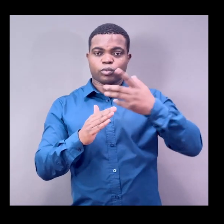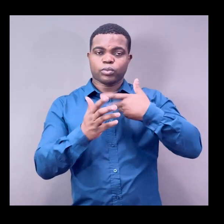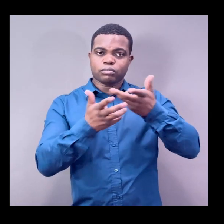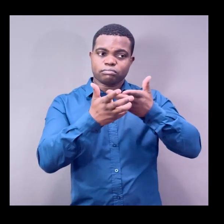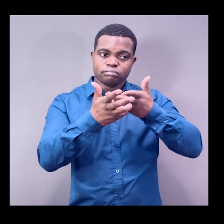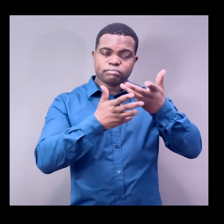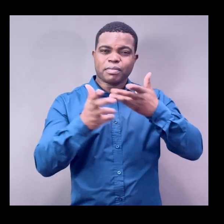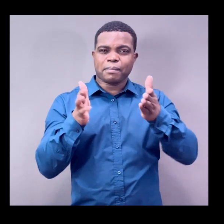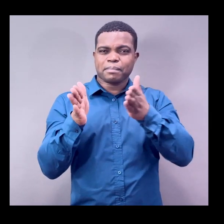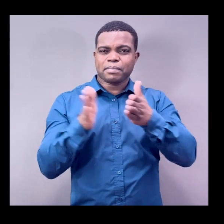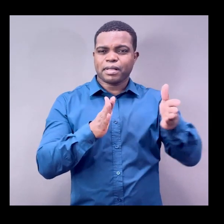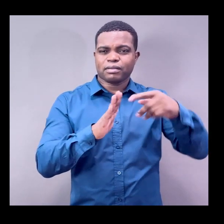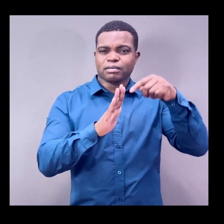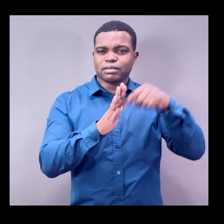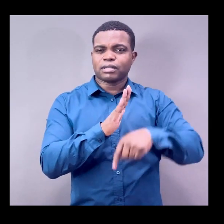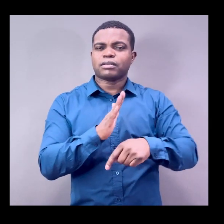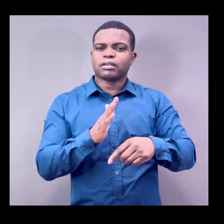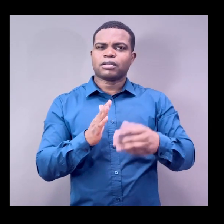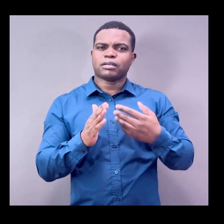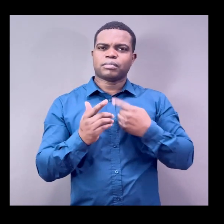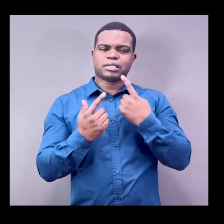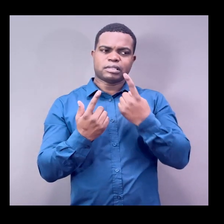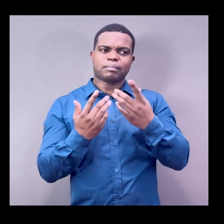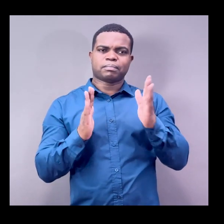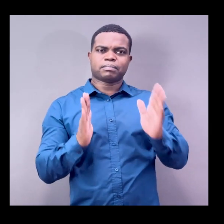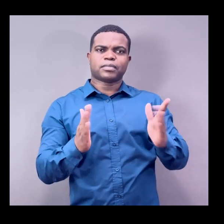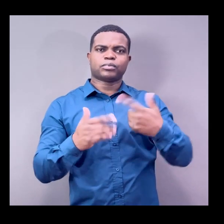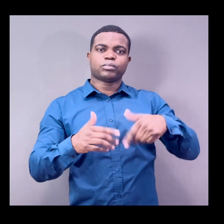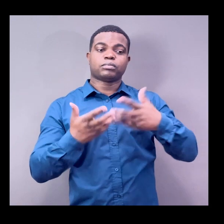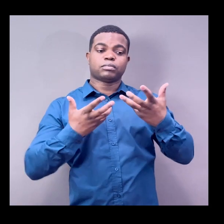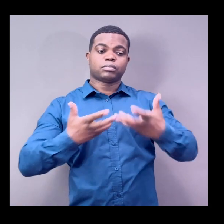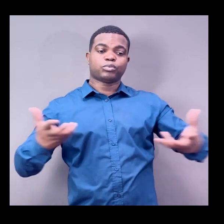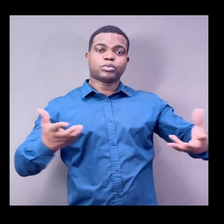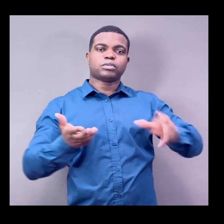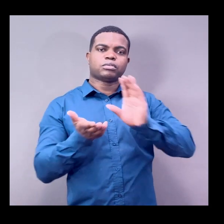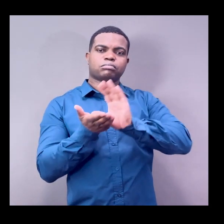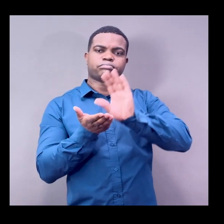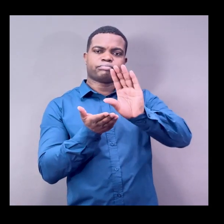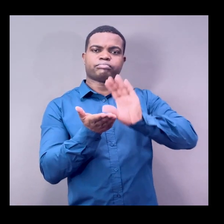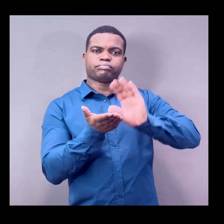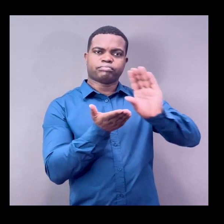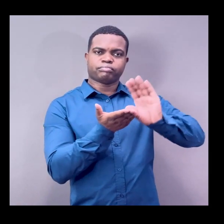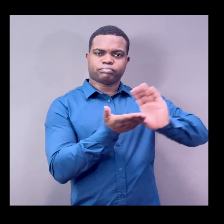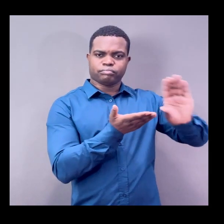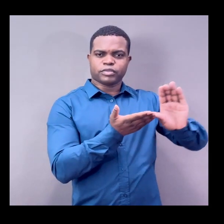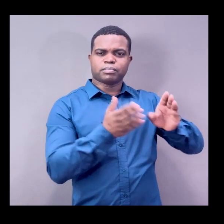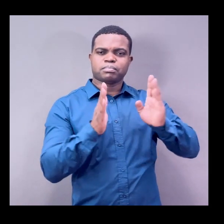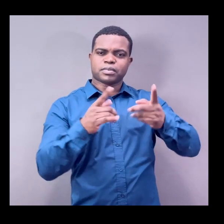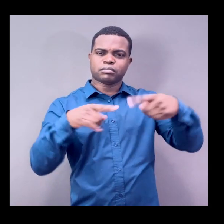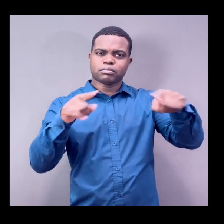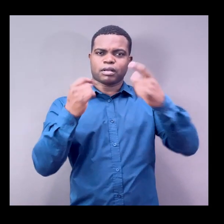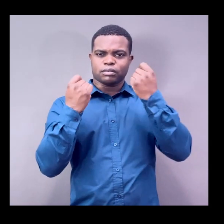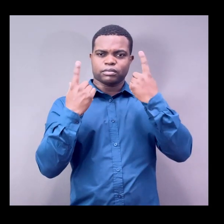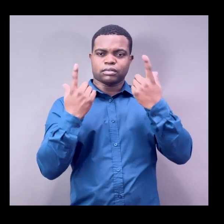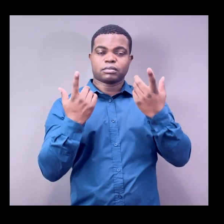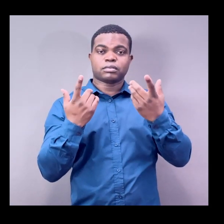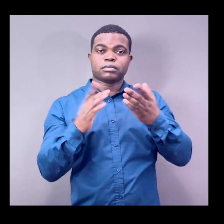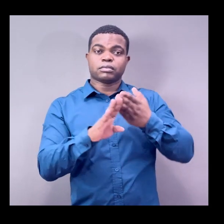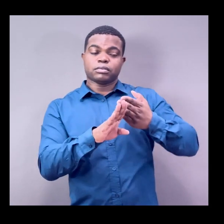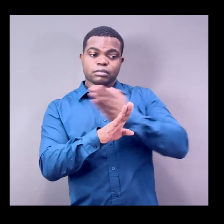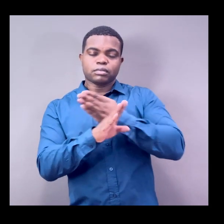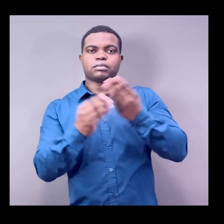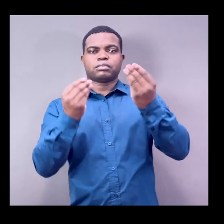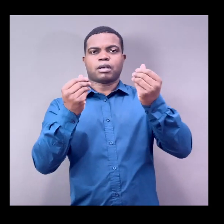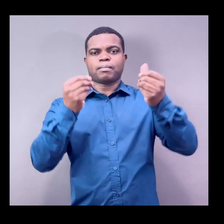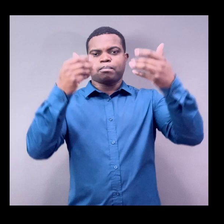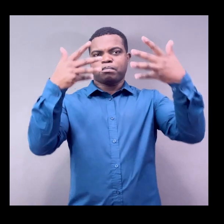community engagement plan, I talked about allocating your resources. So you need to also understand how